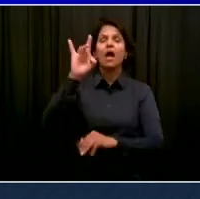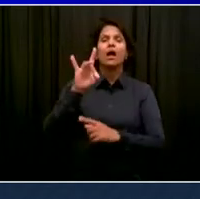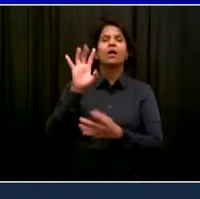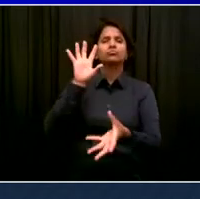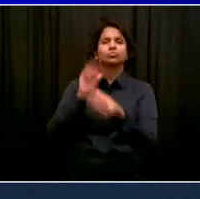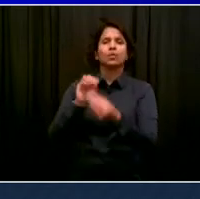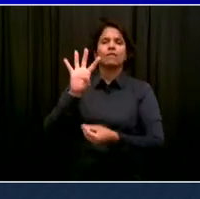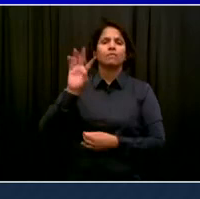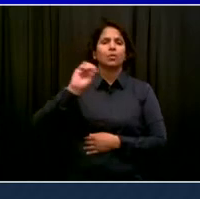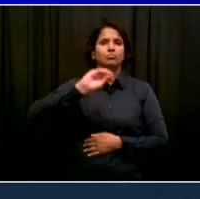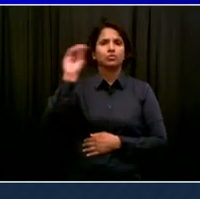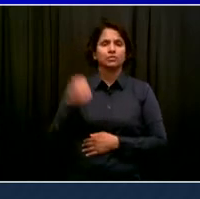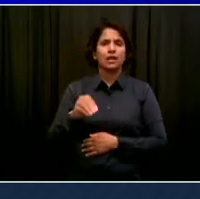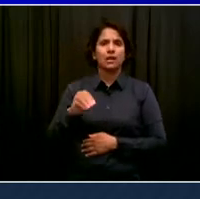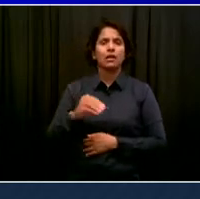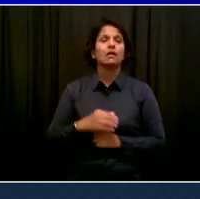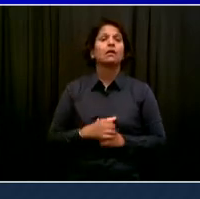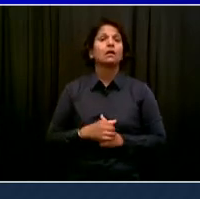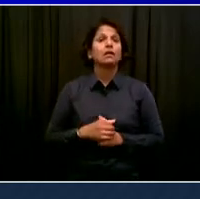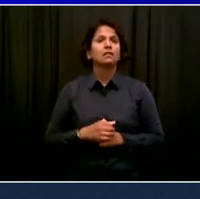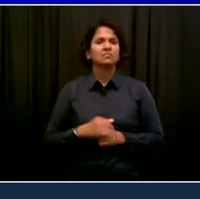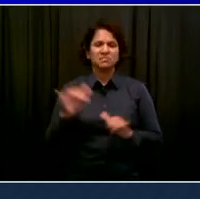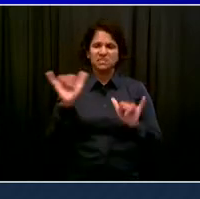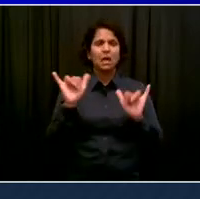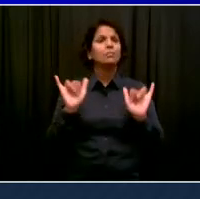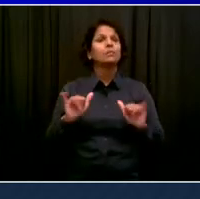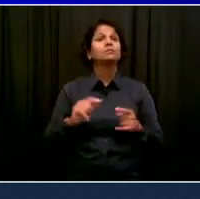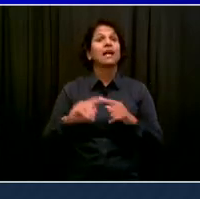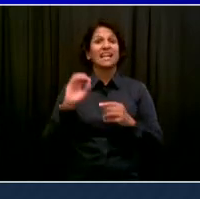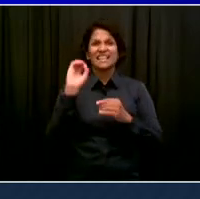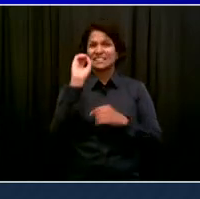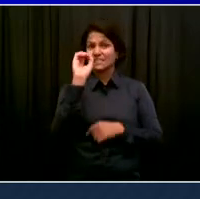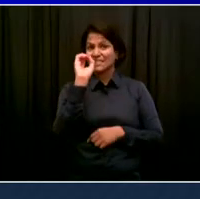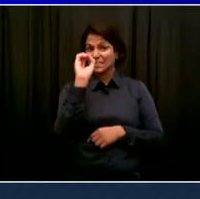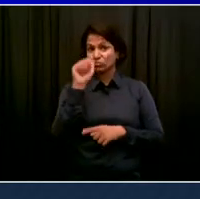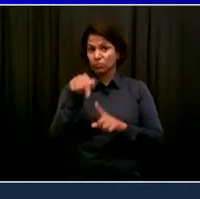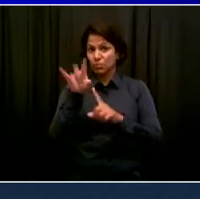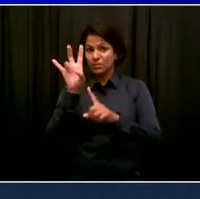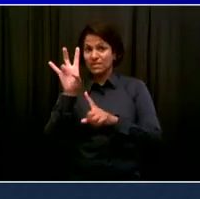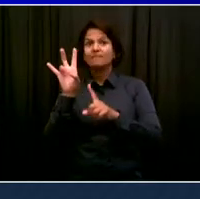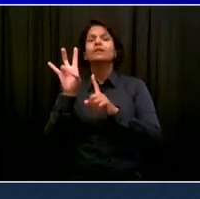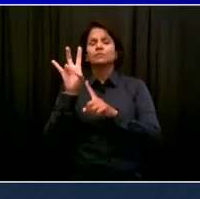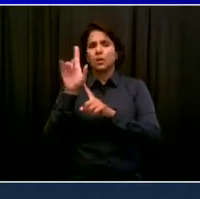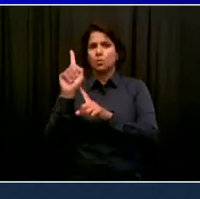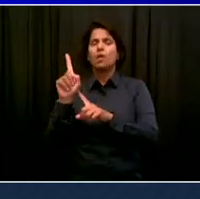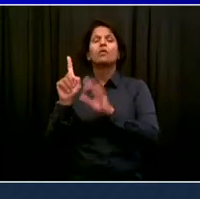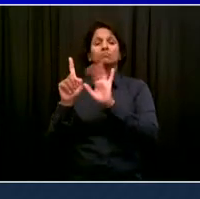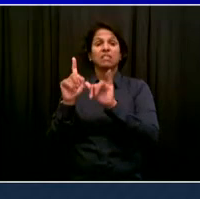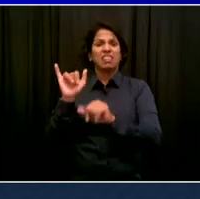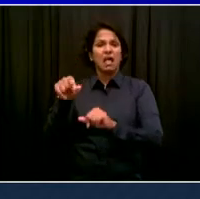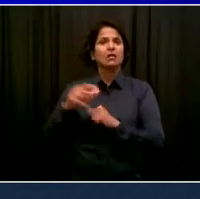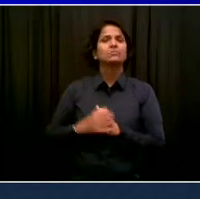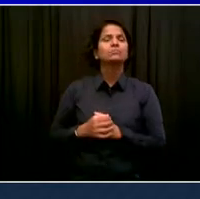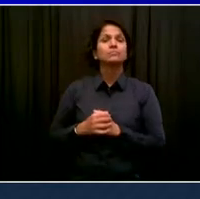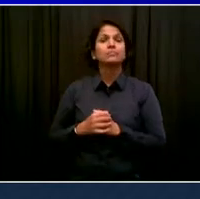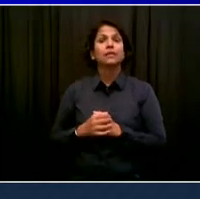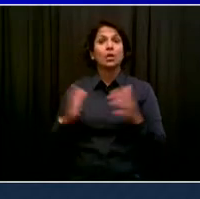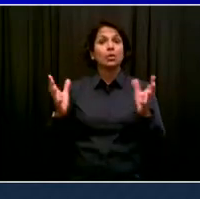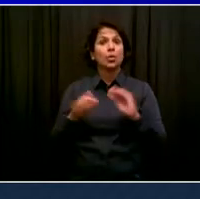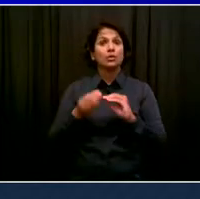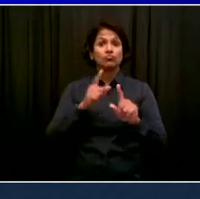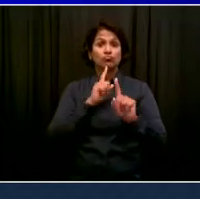people, 0.71. Number two, new reported cases on a seven-day average. Today's report, 1